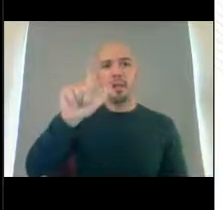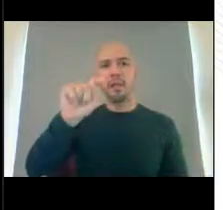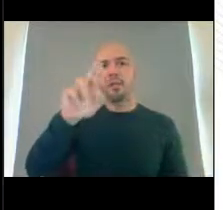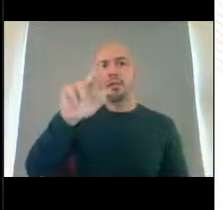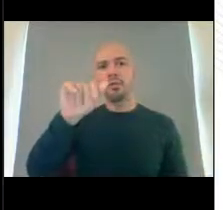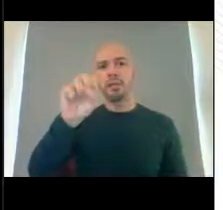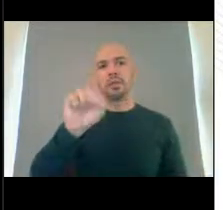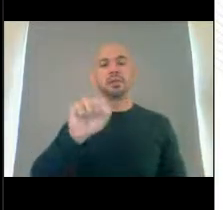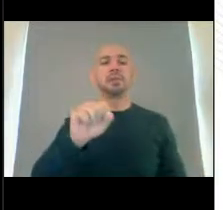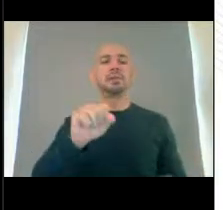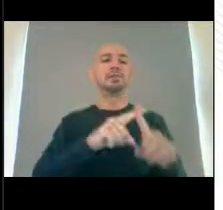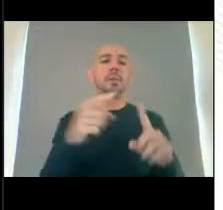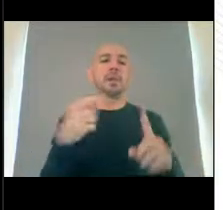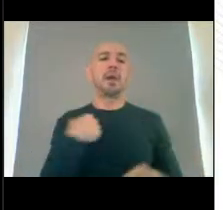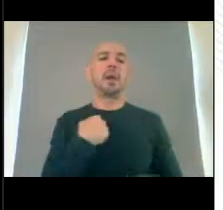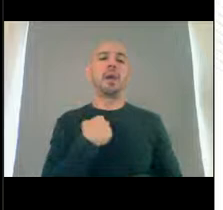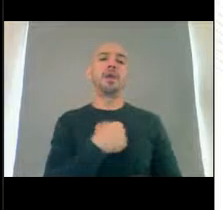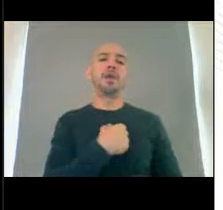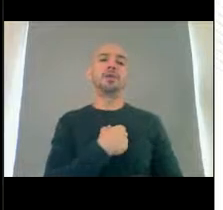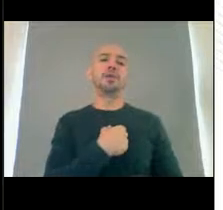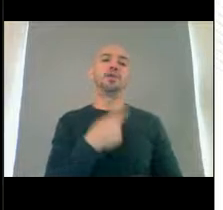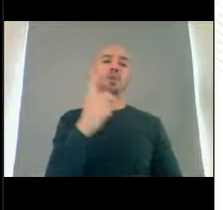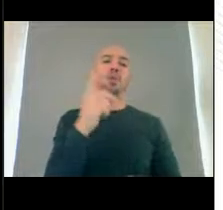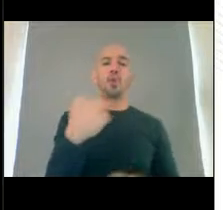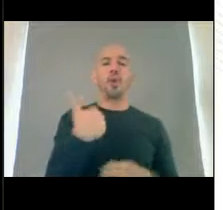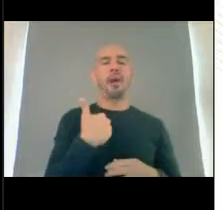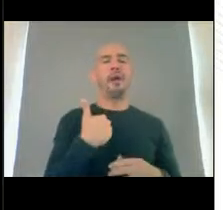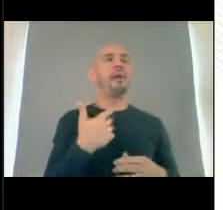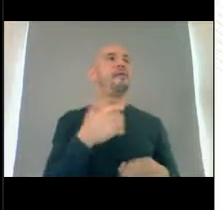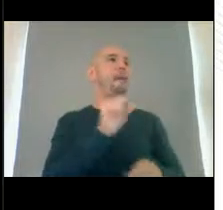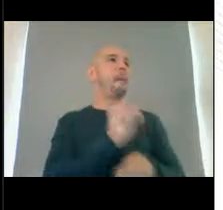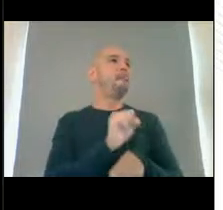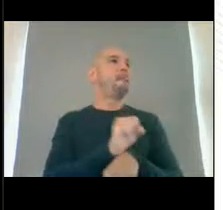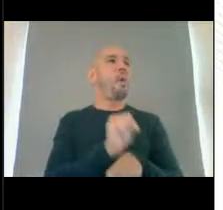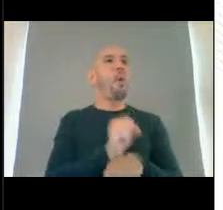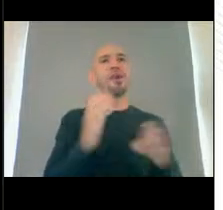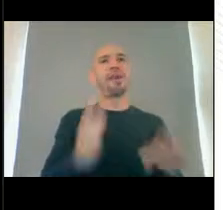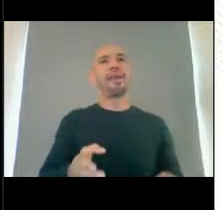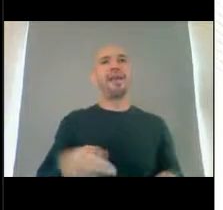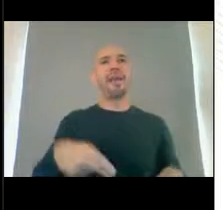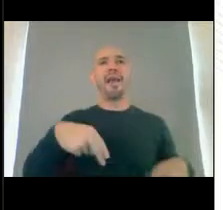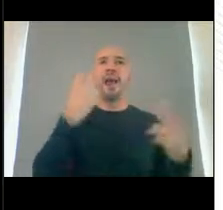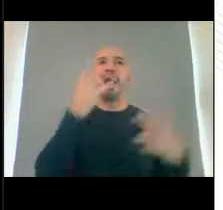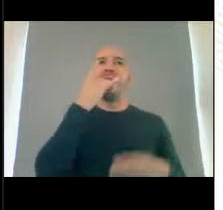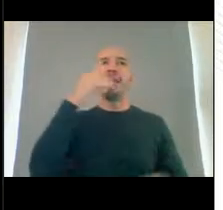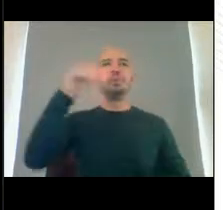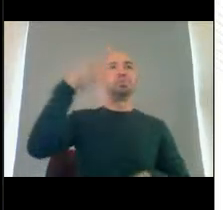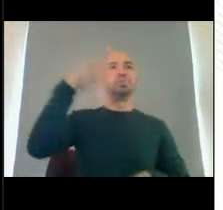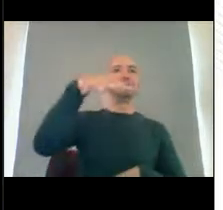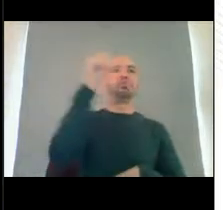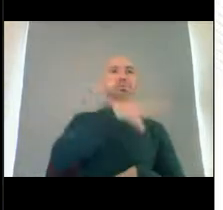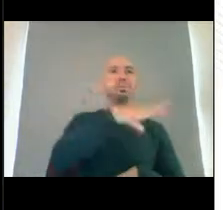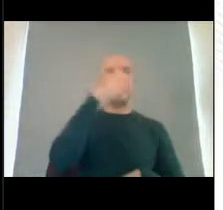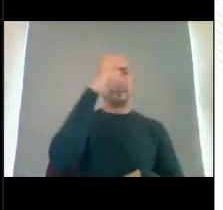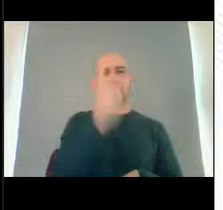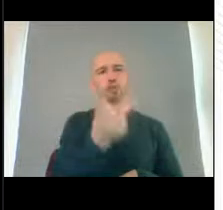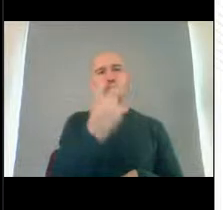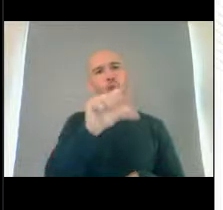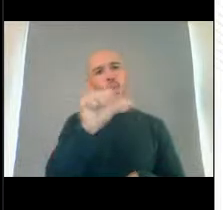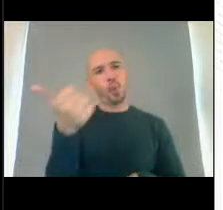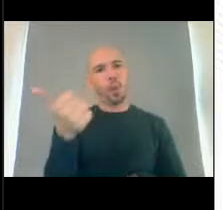providing an employee uh highlight of two other individuals um at caltrans uh brian rebel